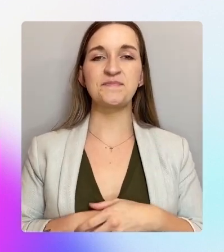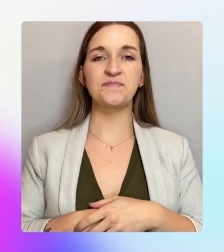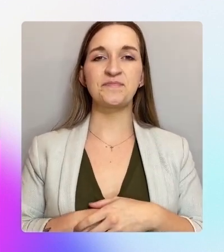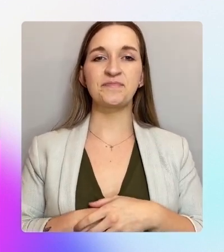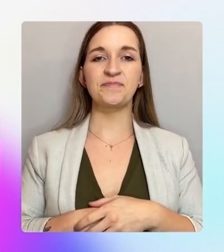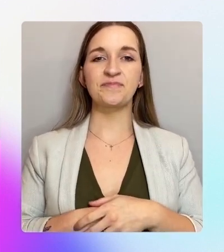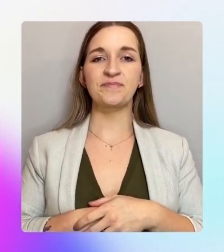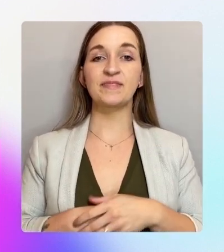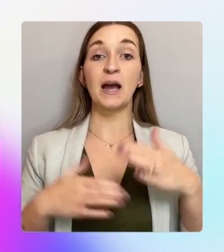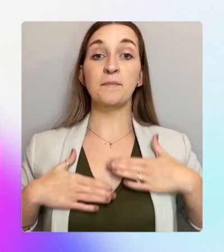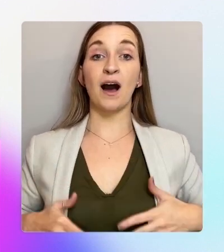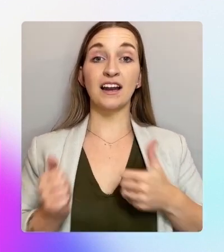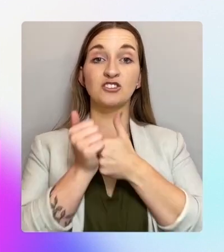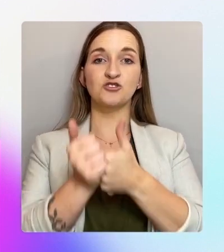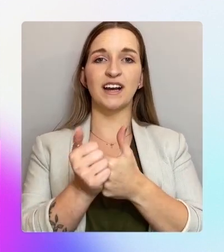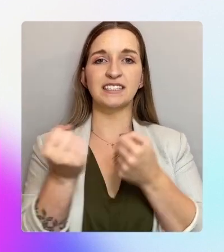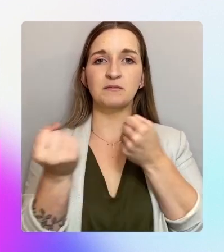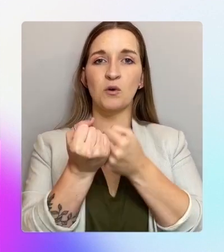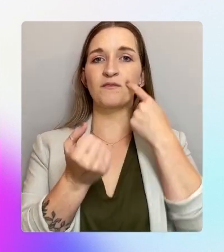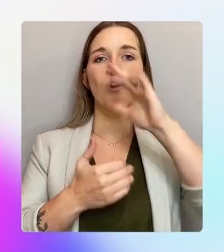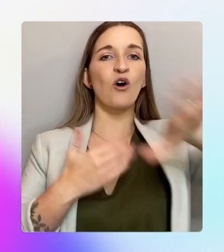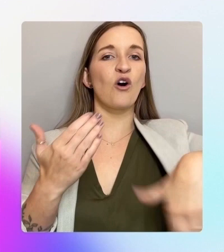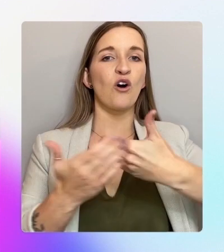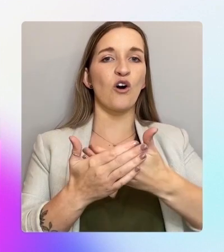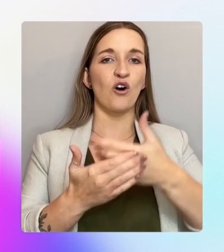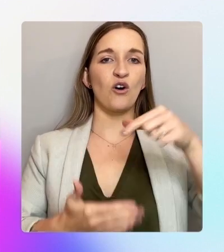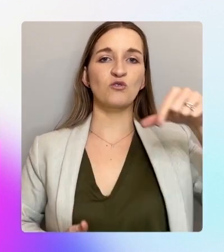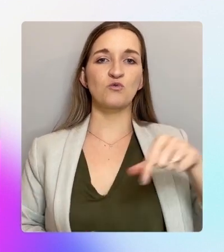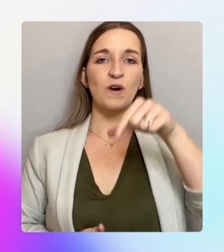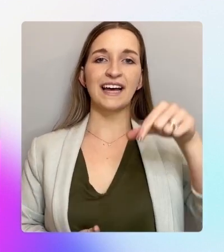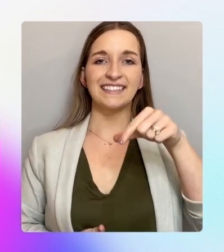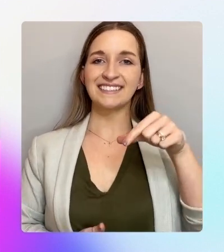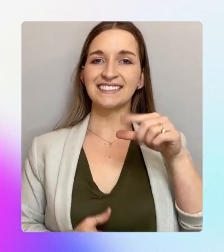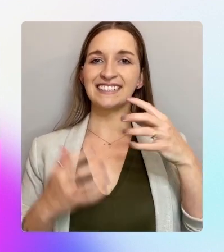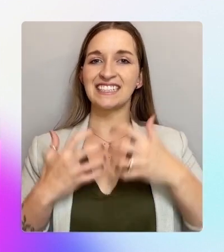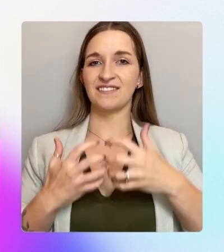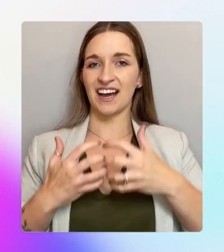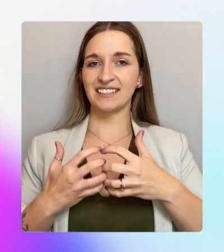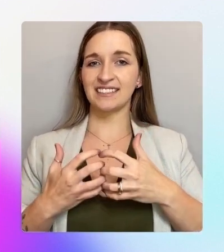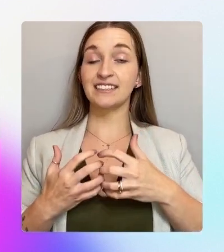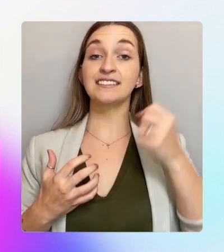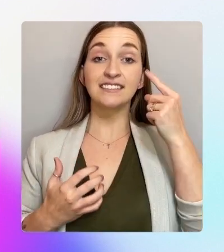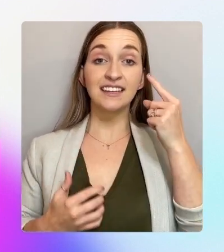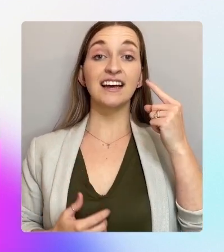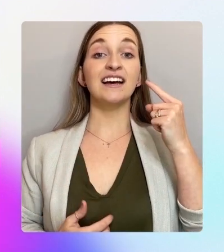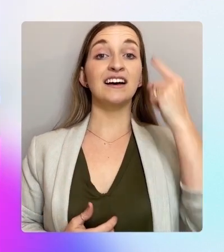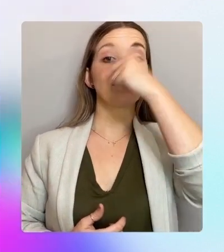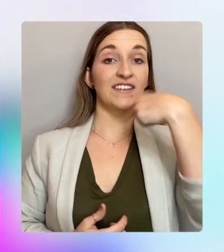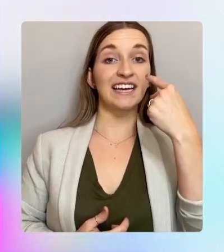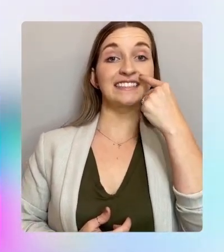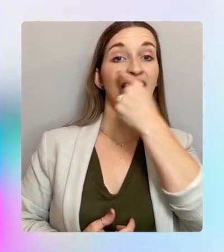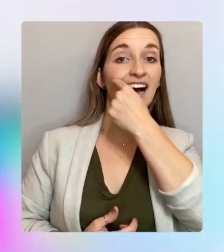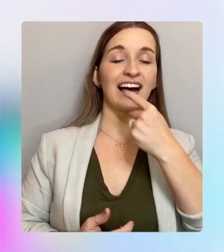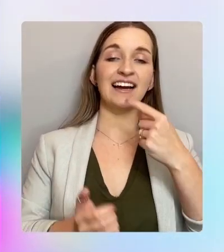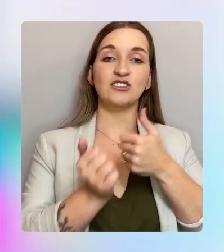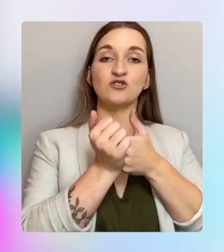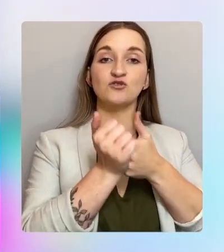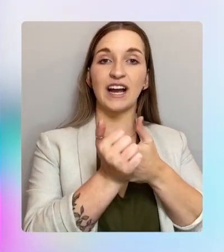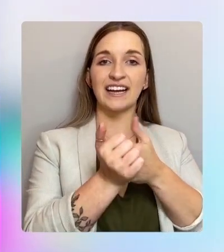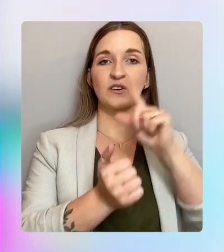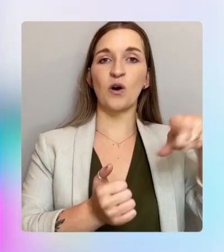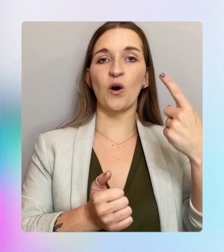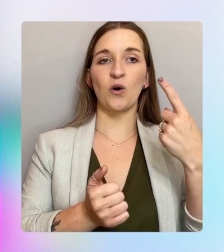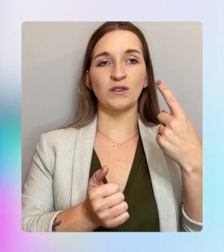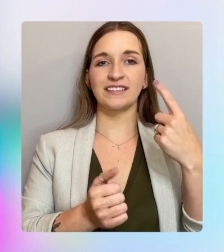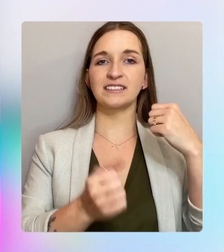tracking is supported across all the Quest family of devices, while face tracking and eye tracking are only supported on Quest Pro. Later